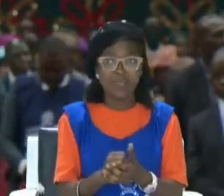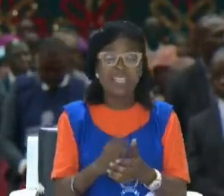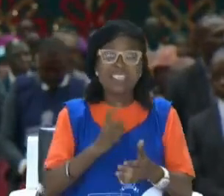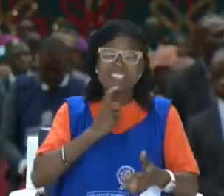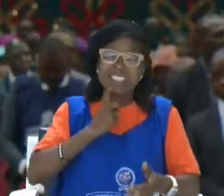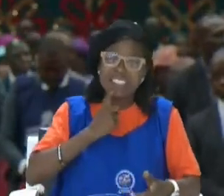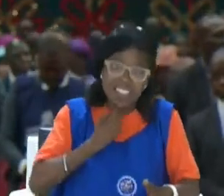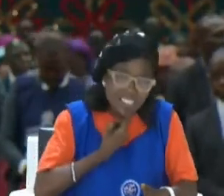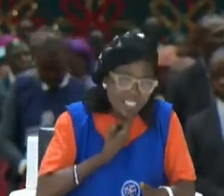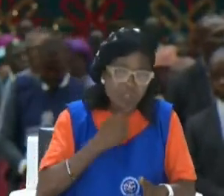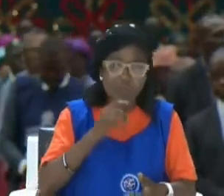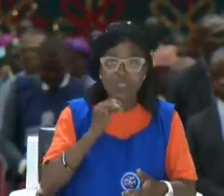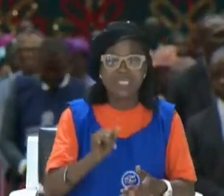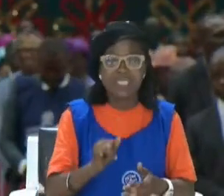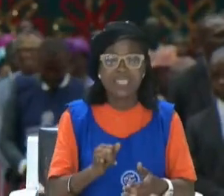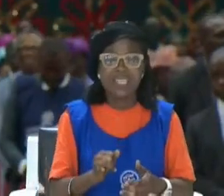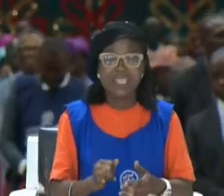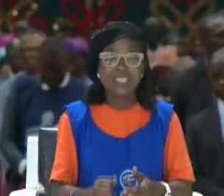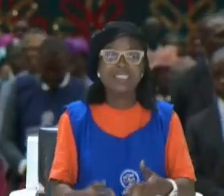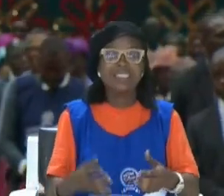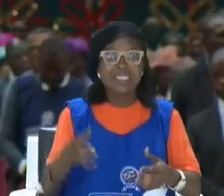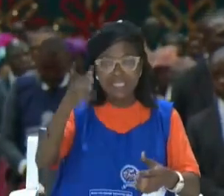seriously demon possessed,